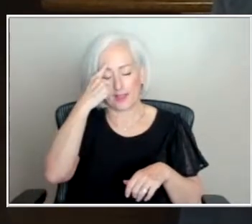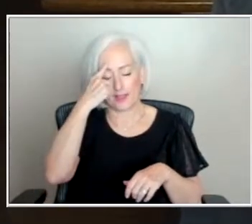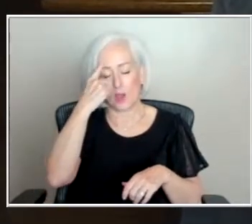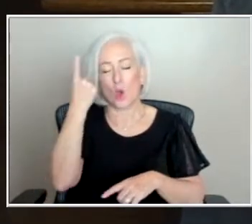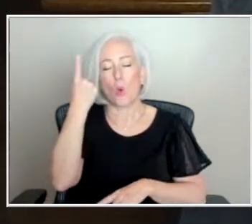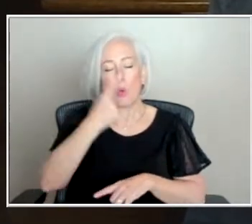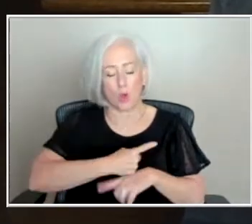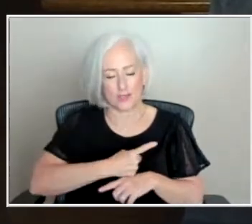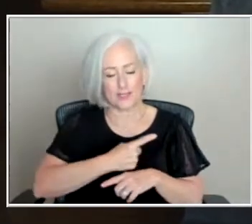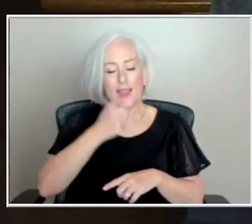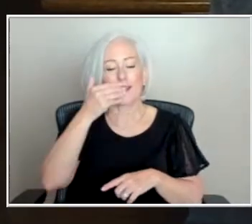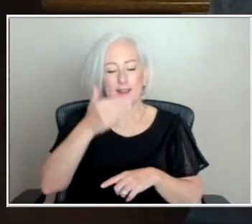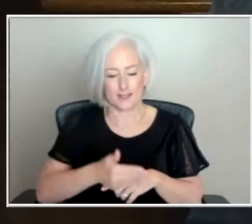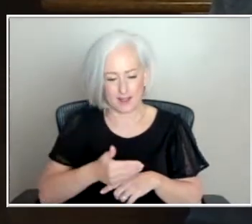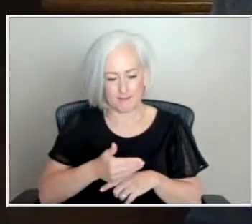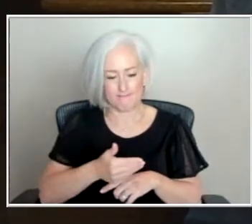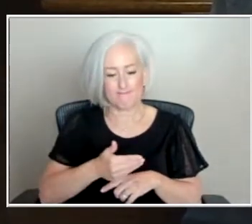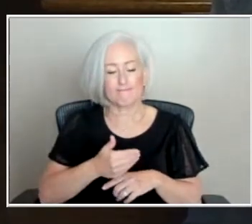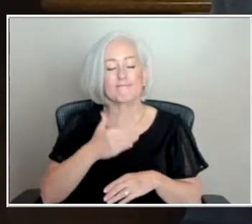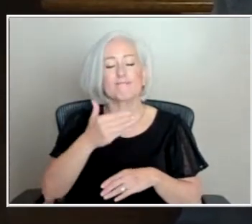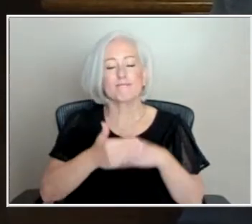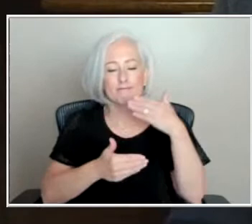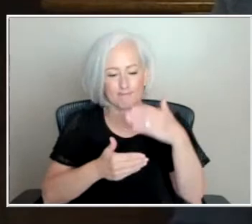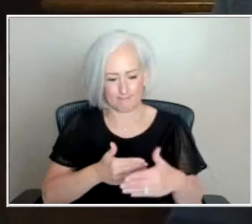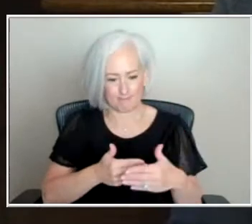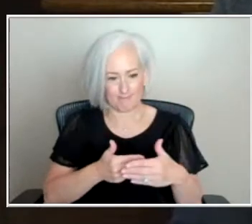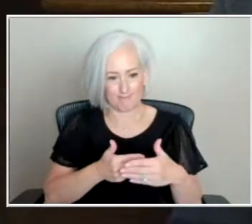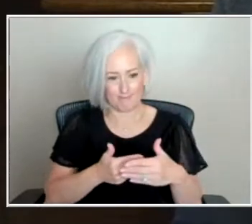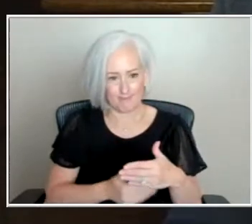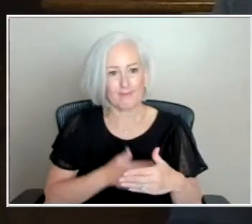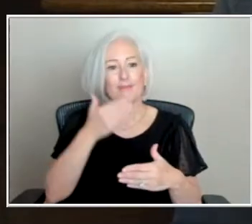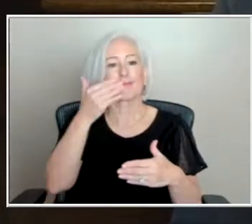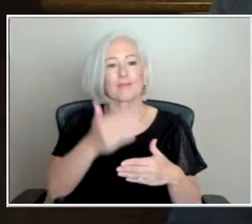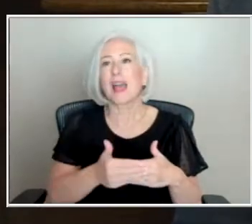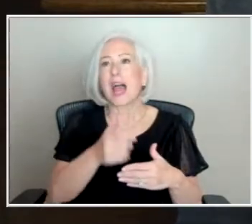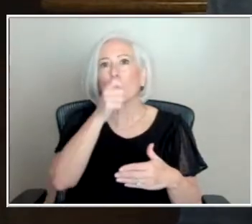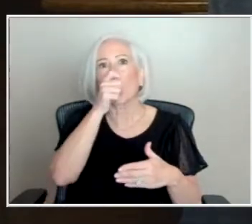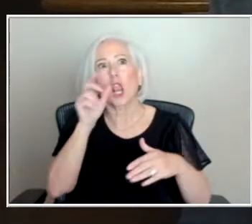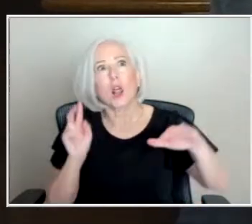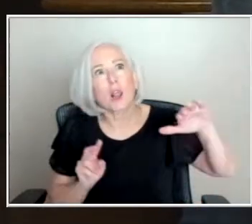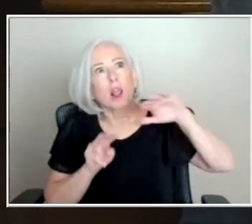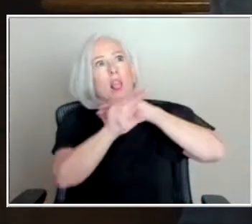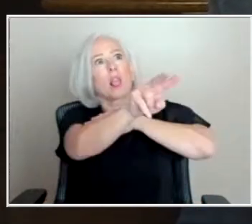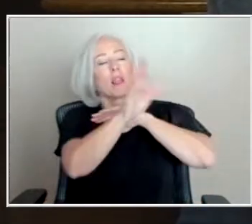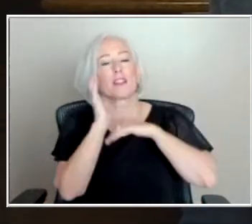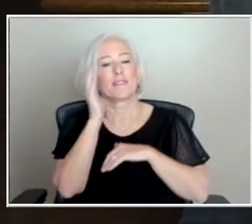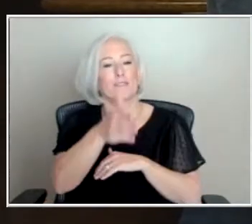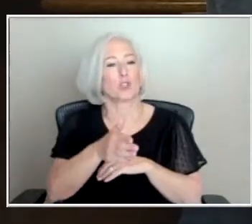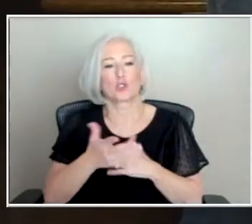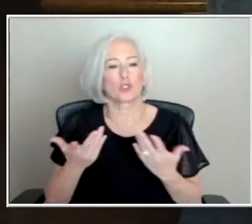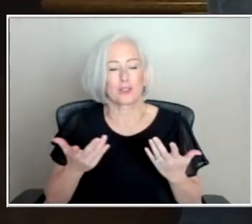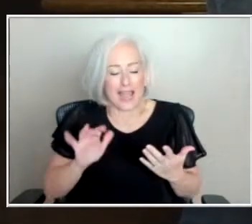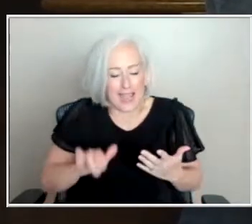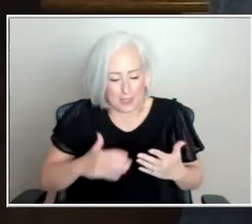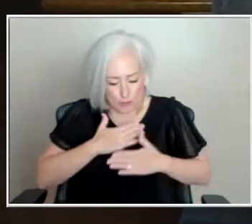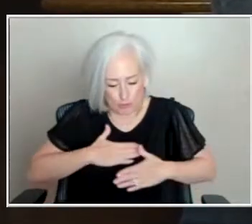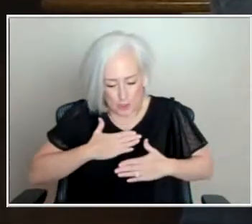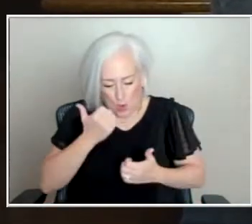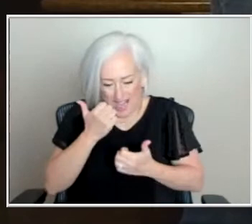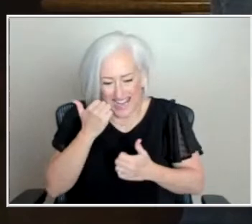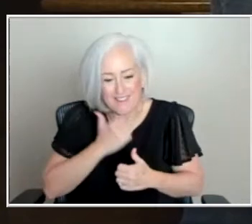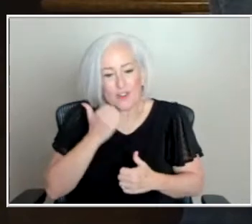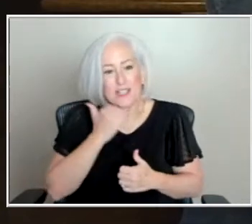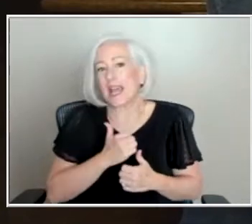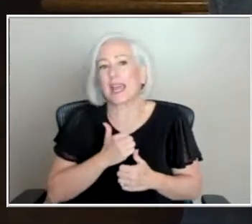too far ahead, and I had to live every single moment as it was. And if that meant, hey, I get to walk with Caden around